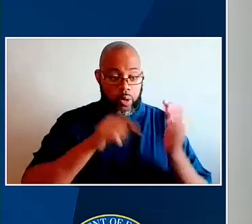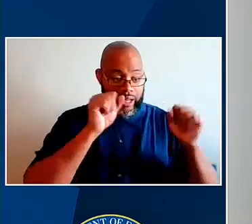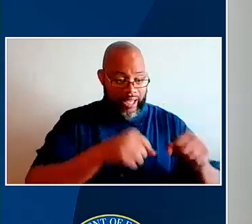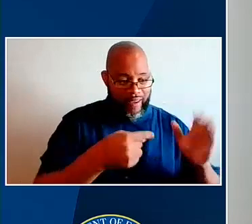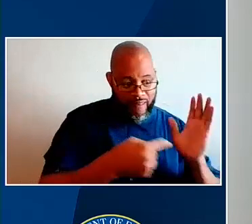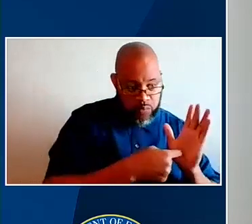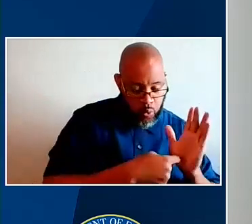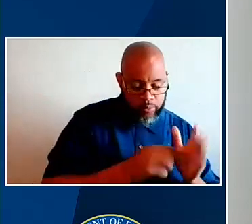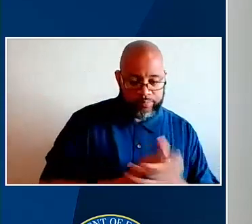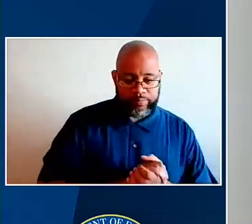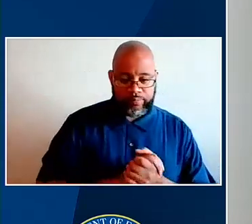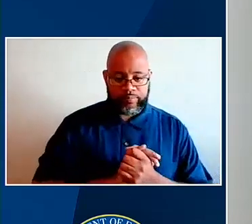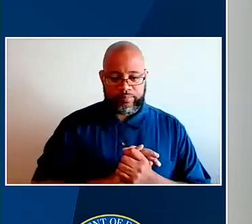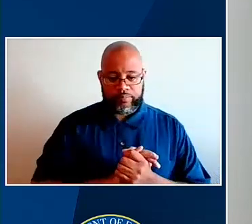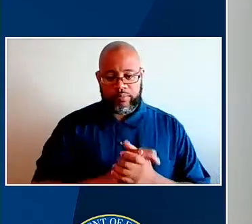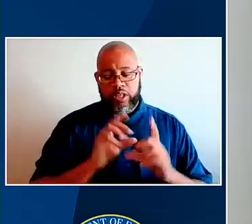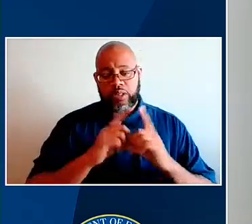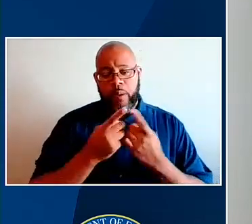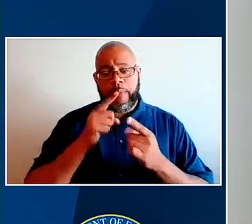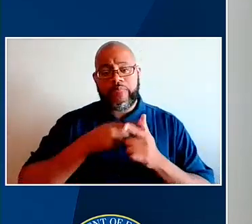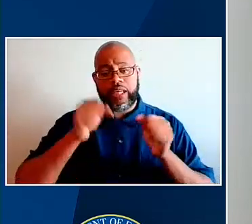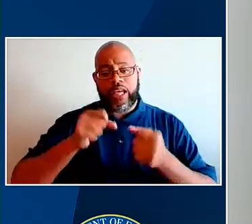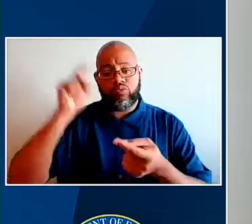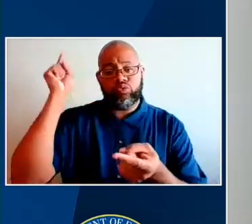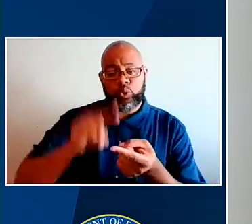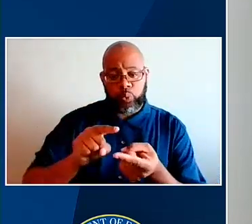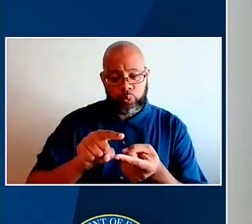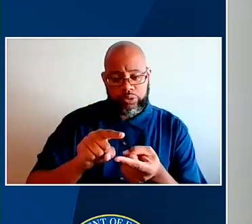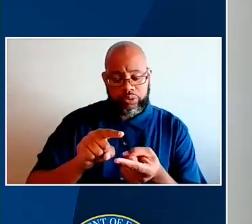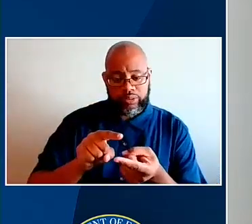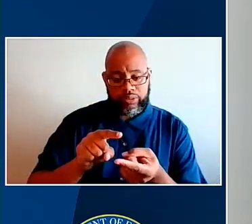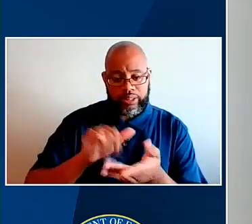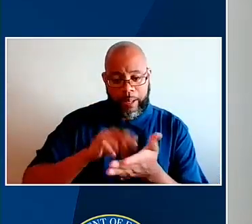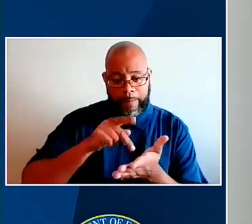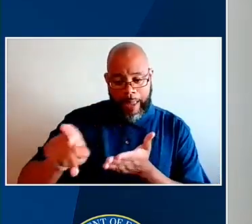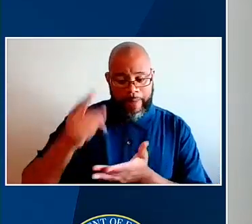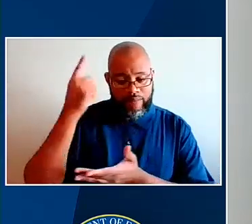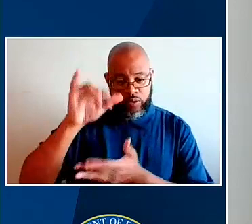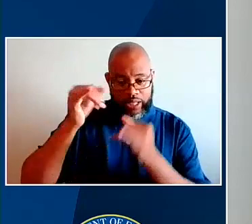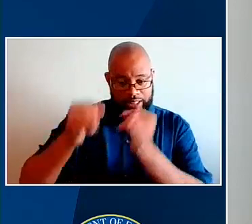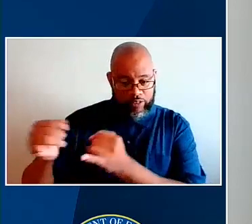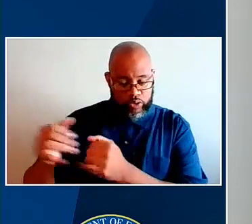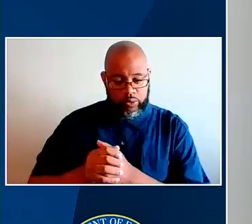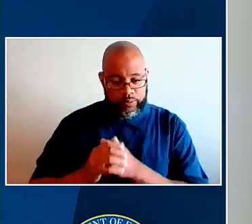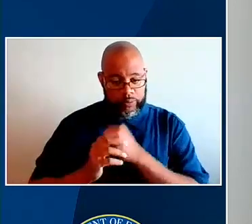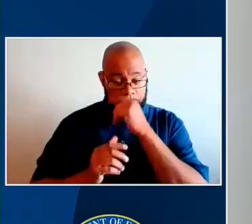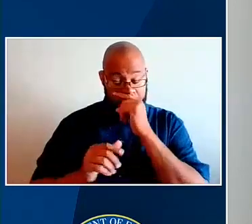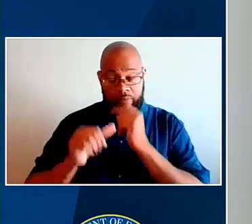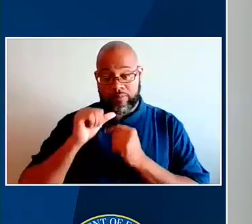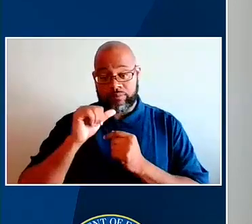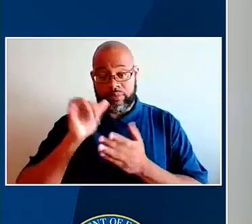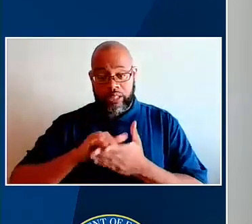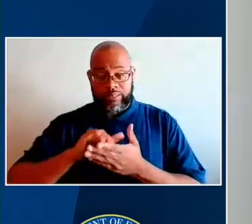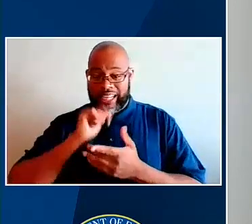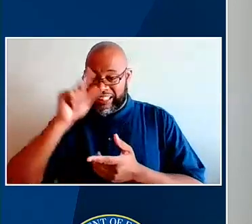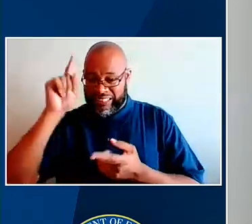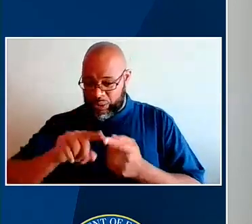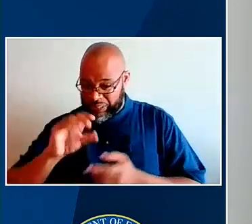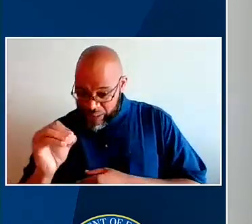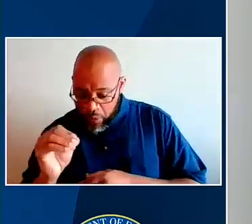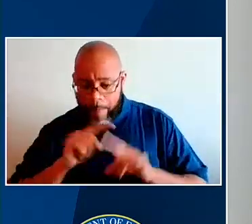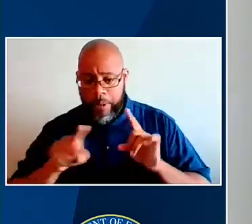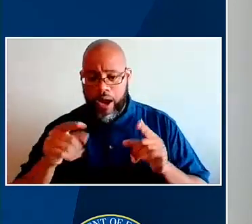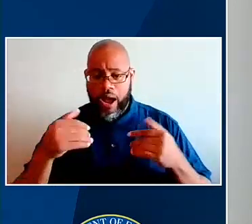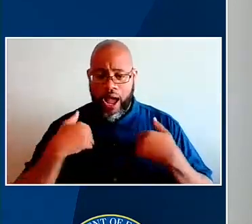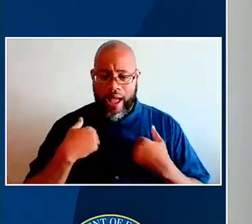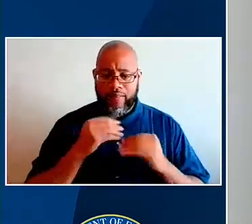afford. The department can then reduce the payment for the individual, not down to $0, but there is